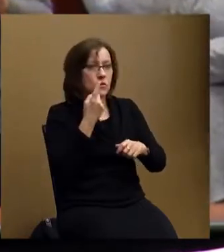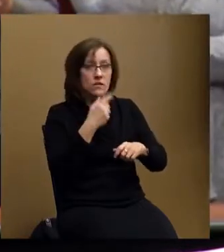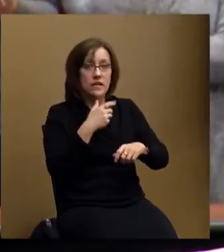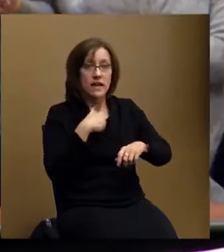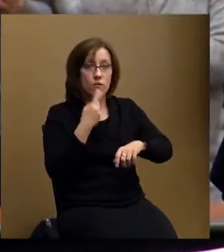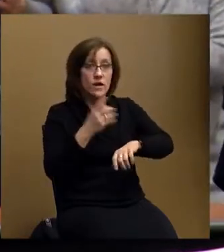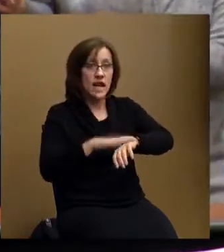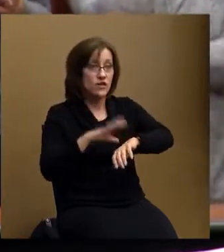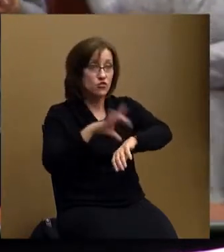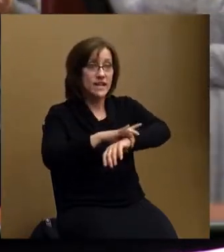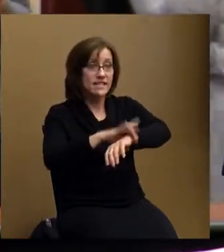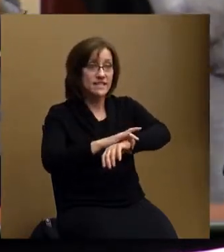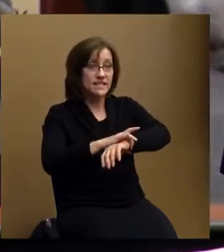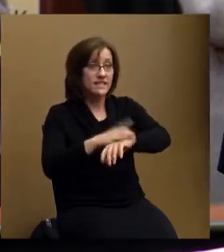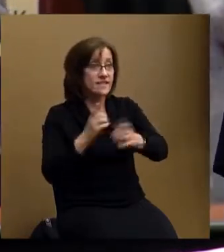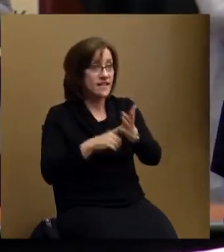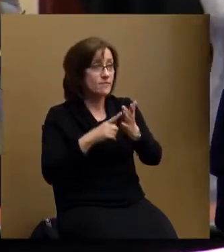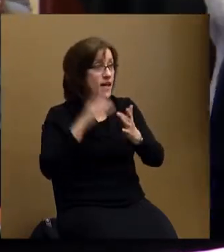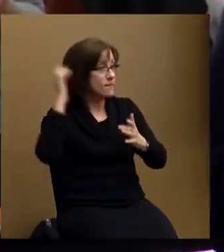Okay.